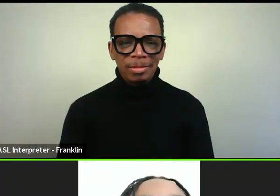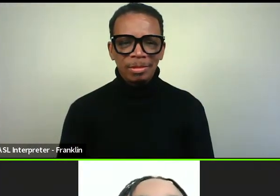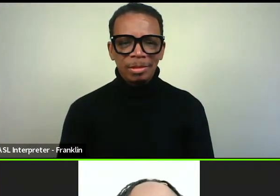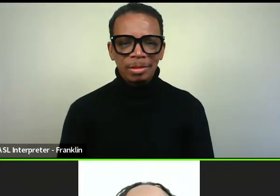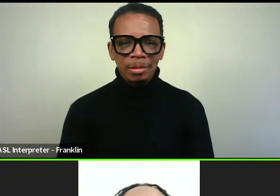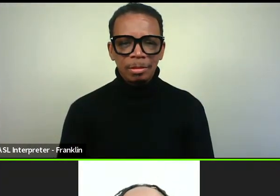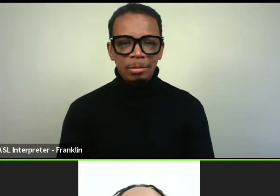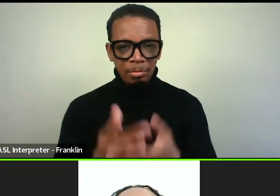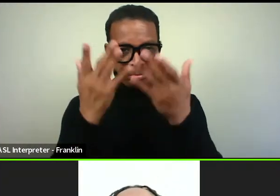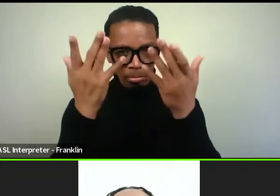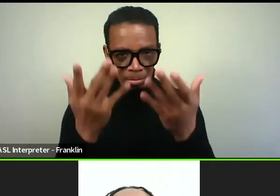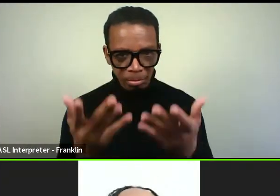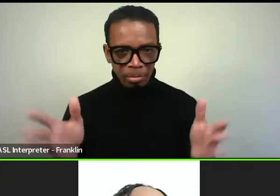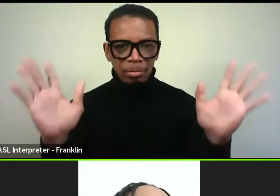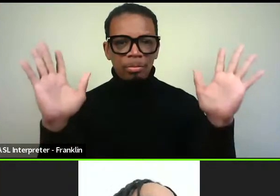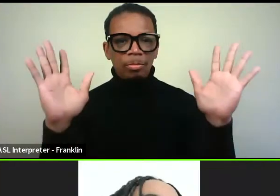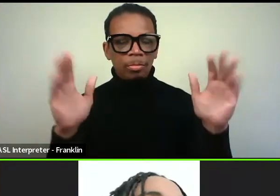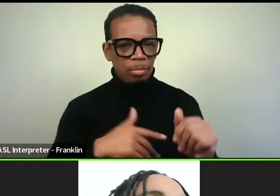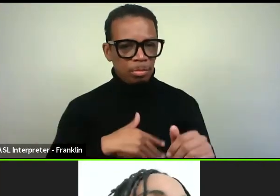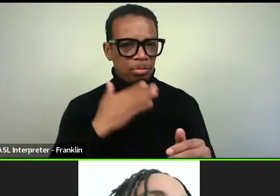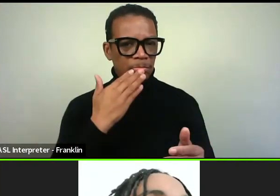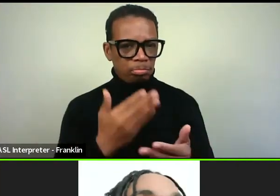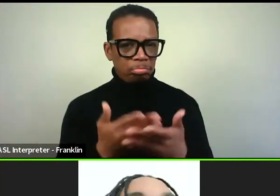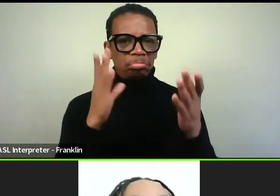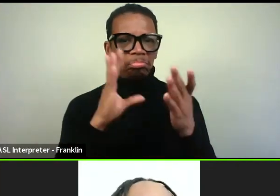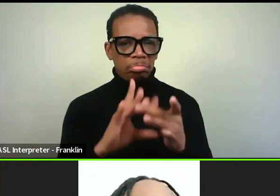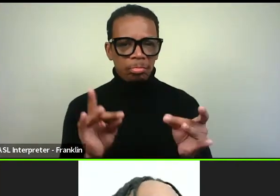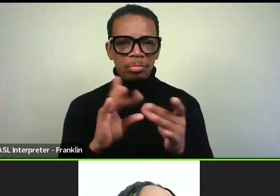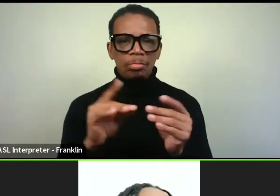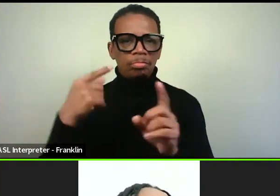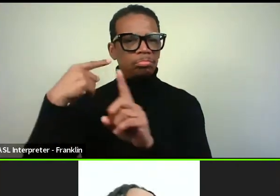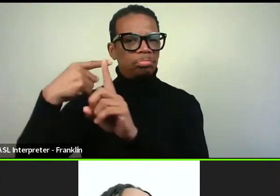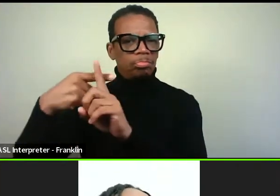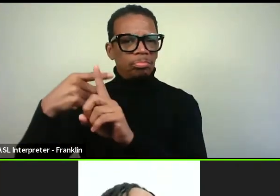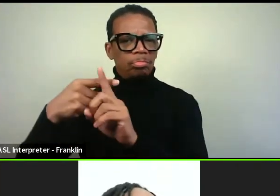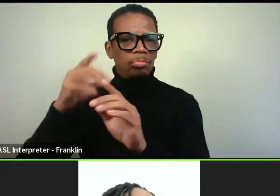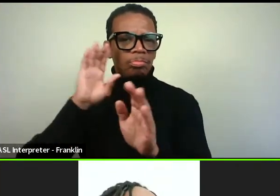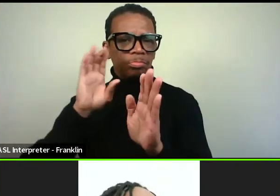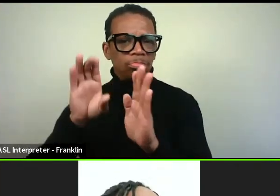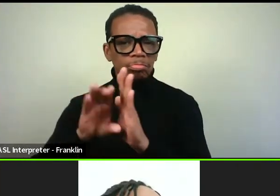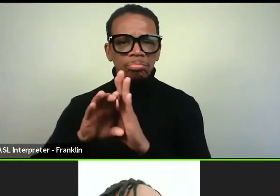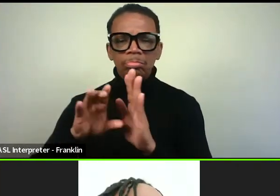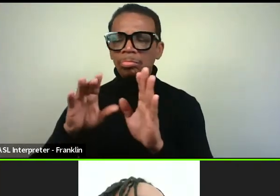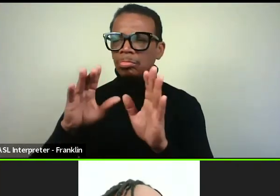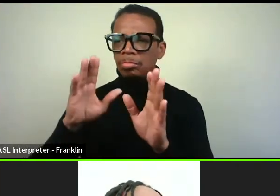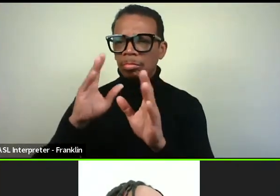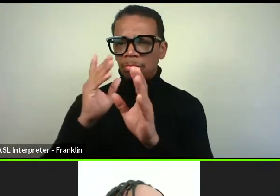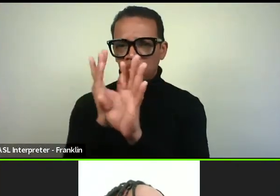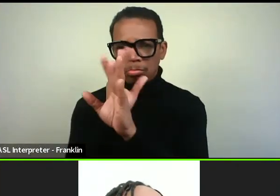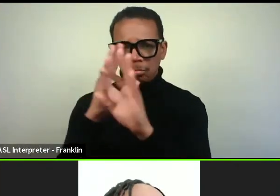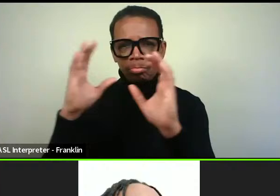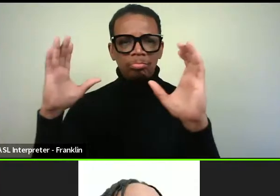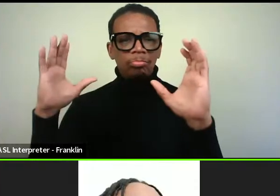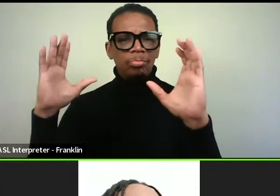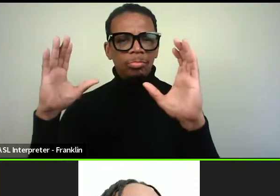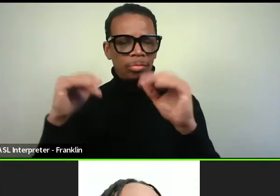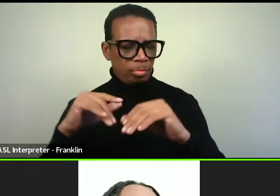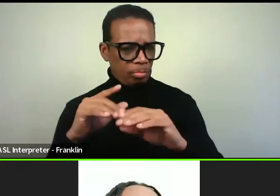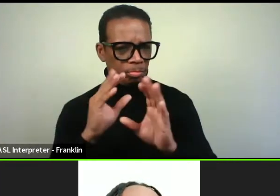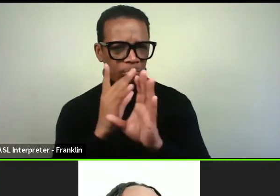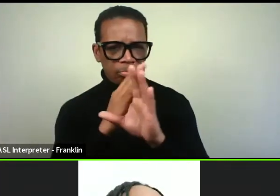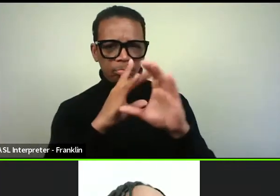it became a real igniting conversation about positive imaging, about having